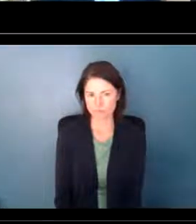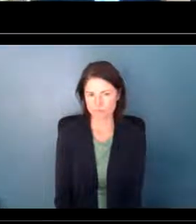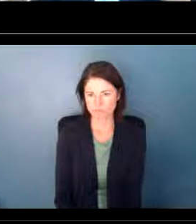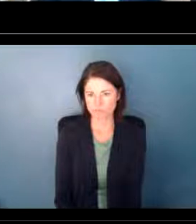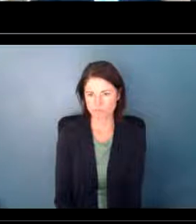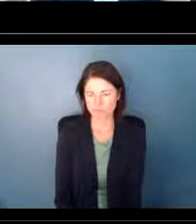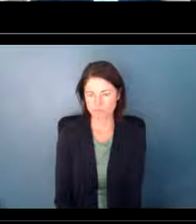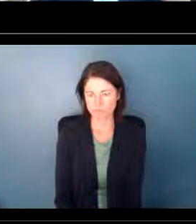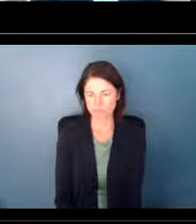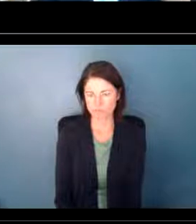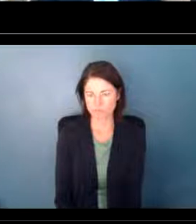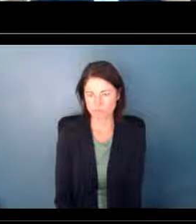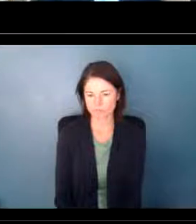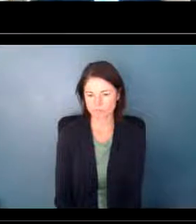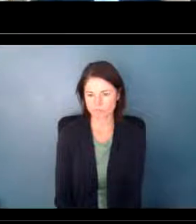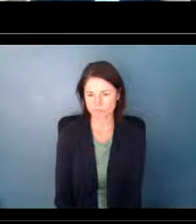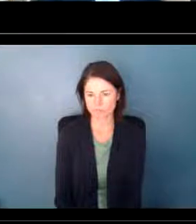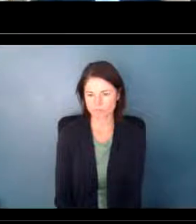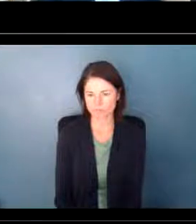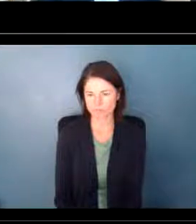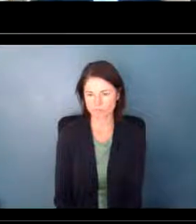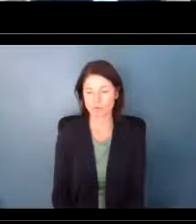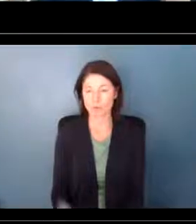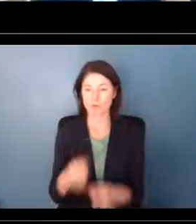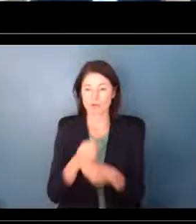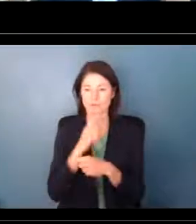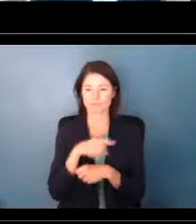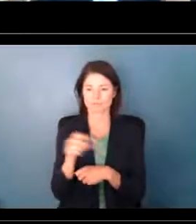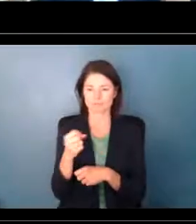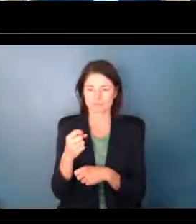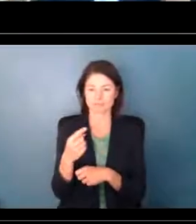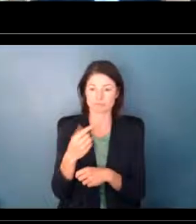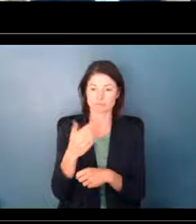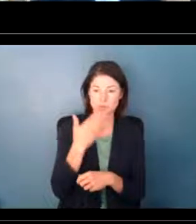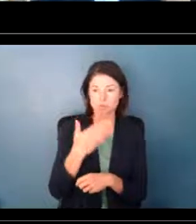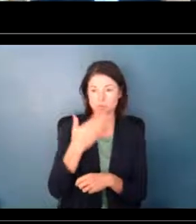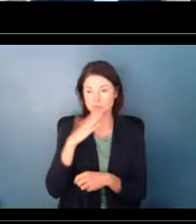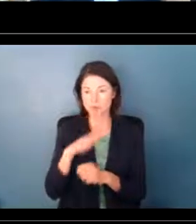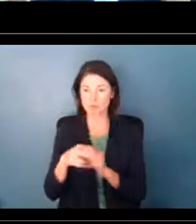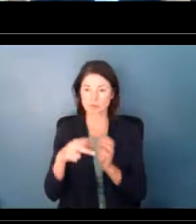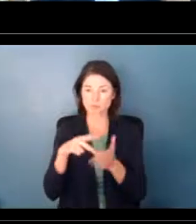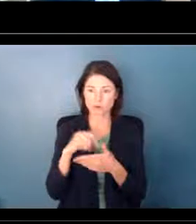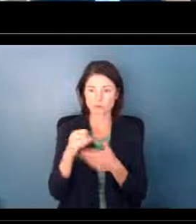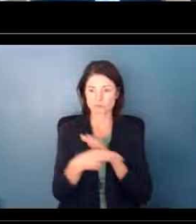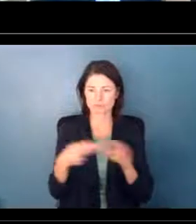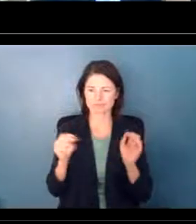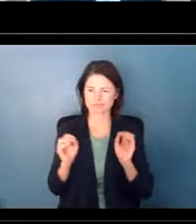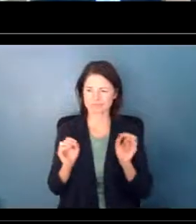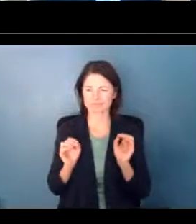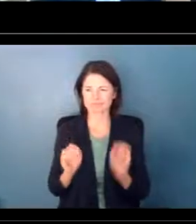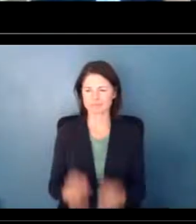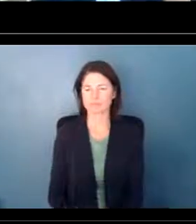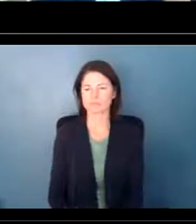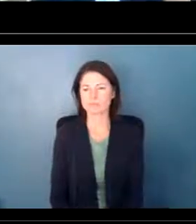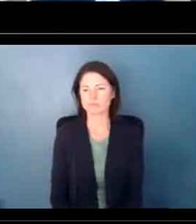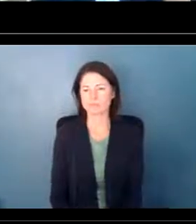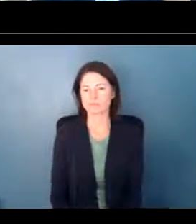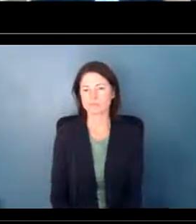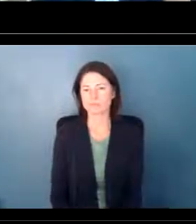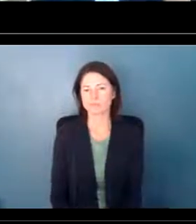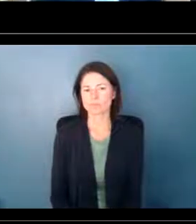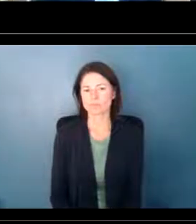say this is a good or bad project, but how can we have a conversation to have